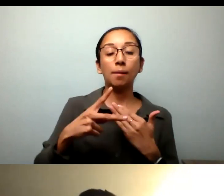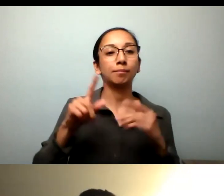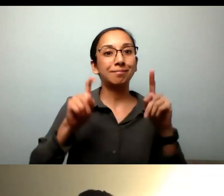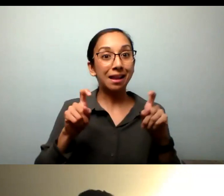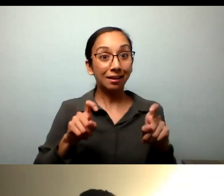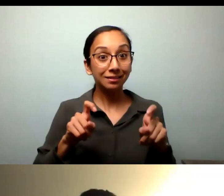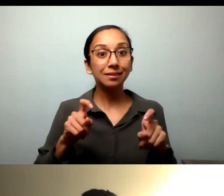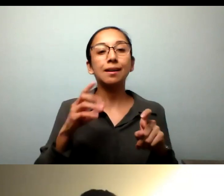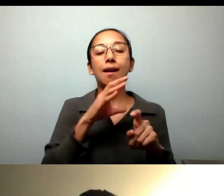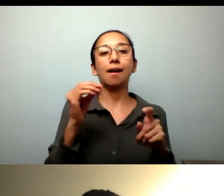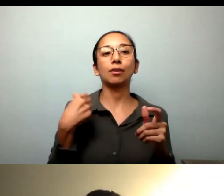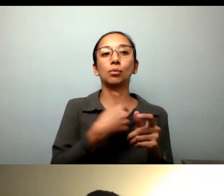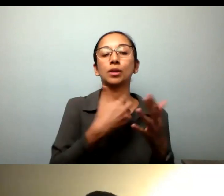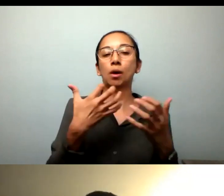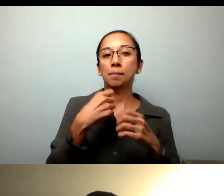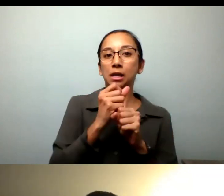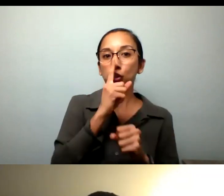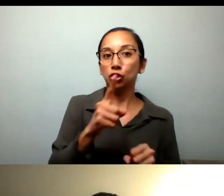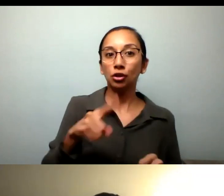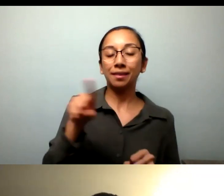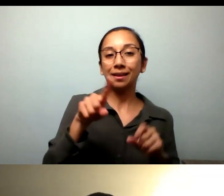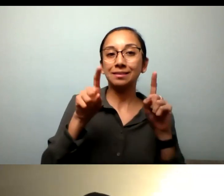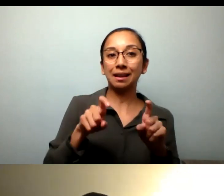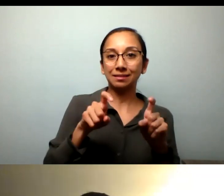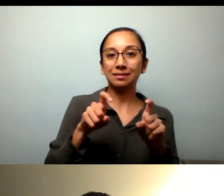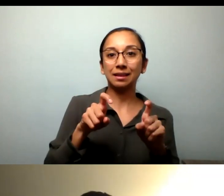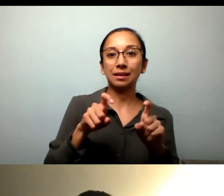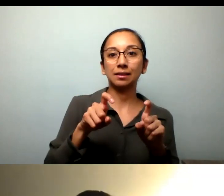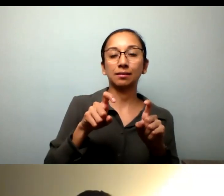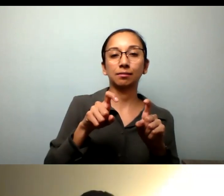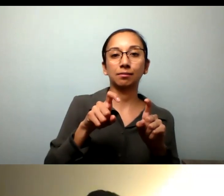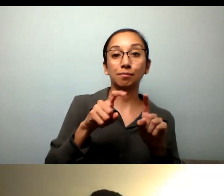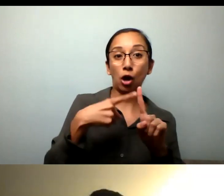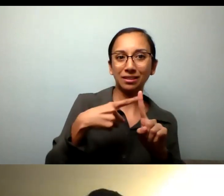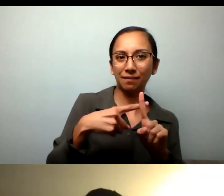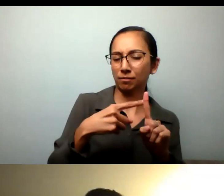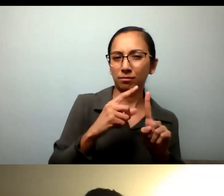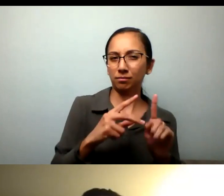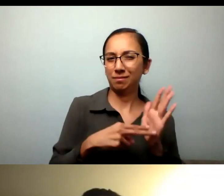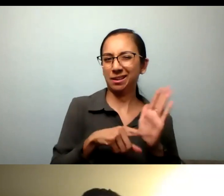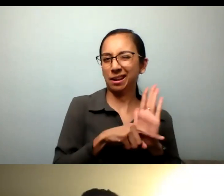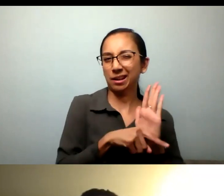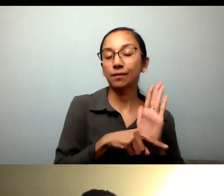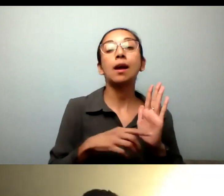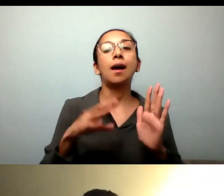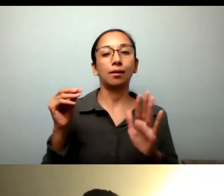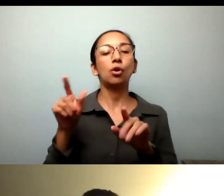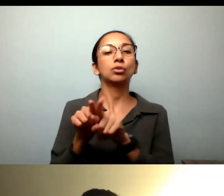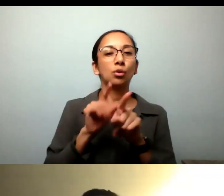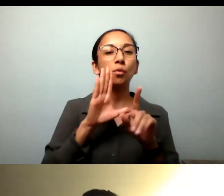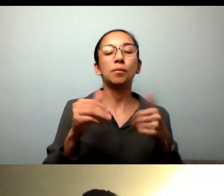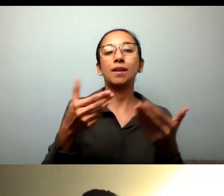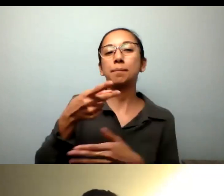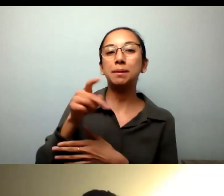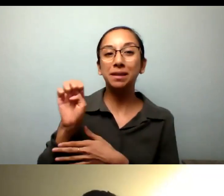making sure that they are testing positive, and we're going to be testing them on a regular basis. We're also providing PPE for all of our students and our